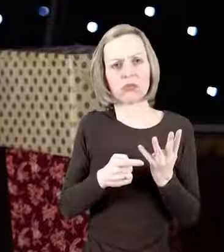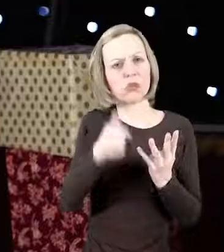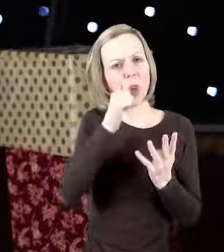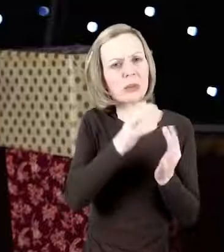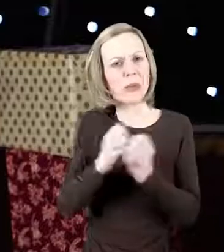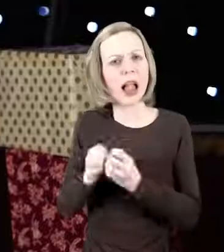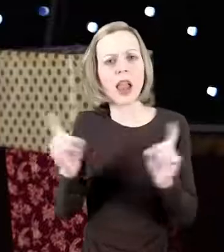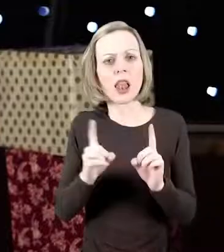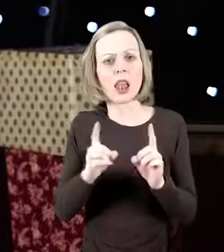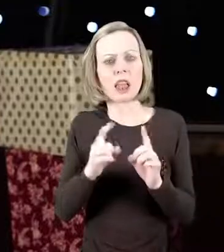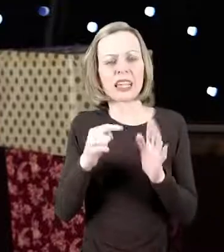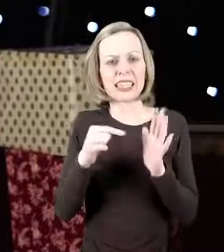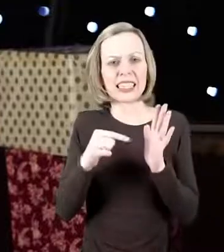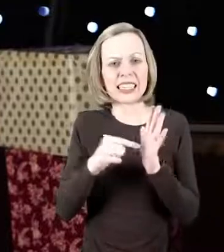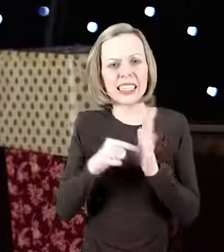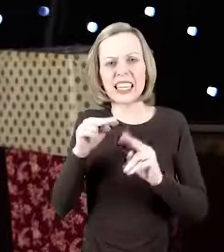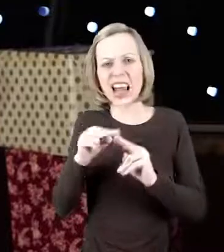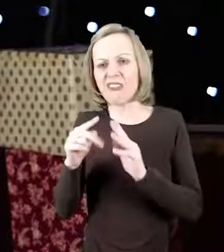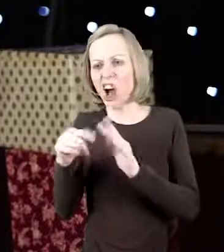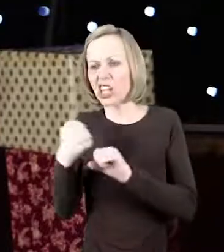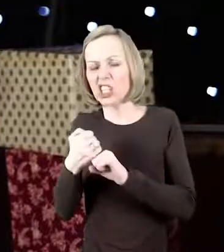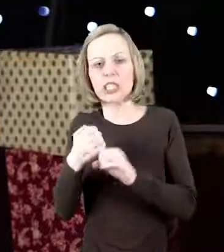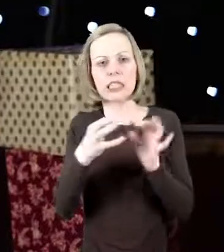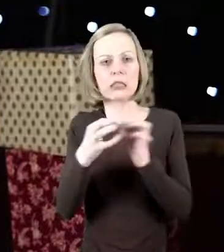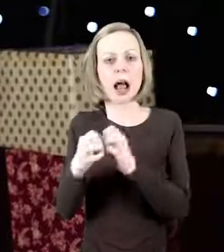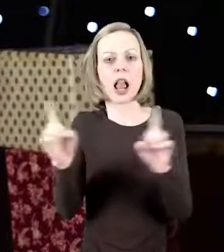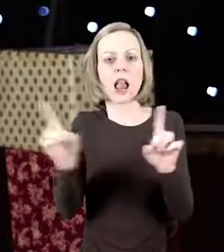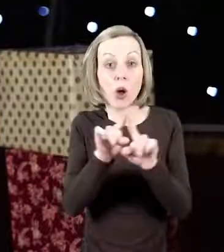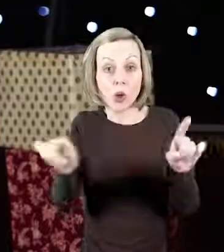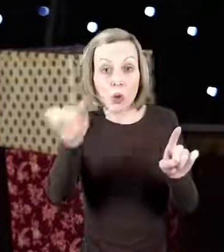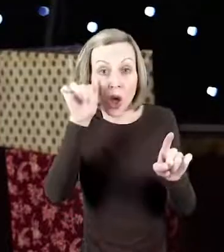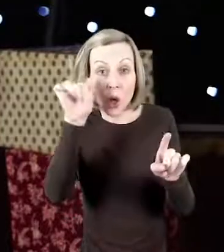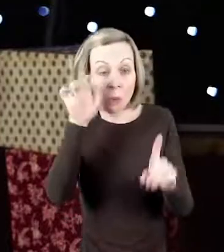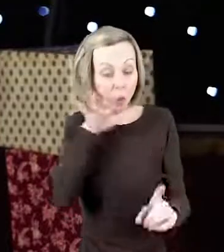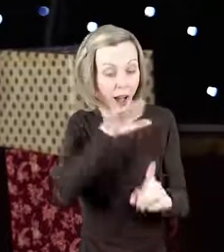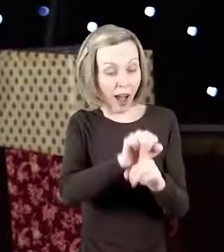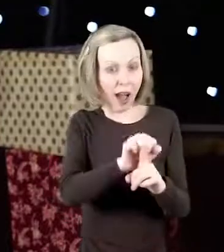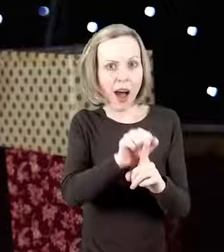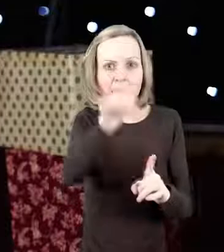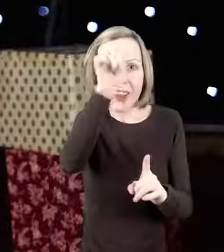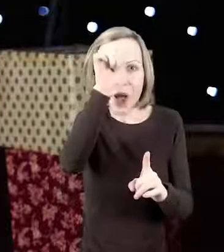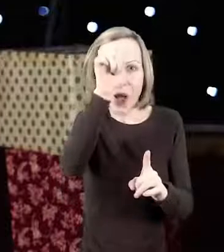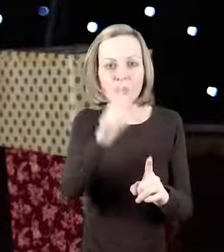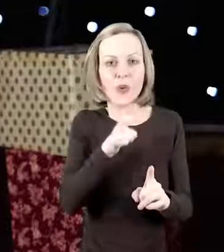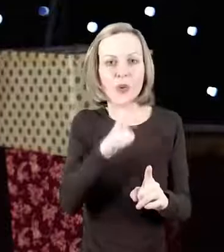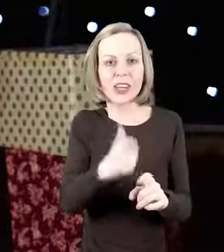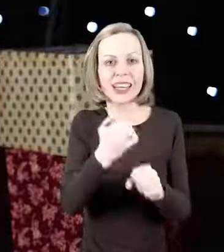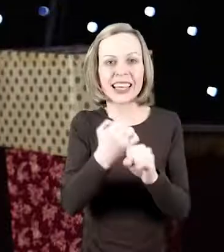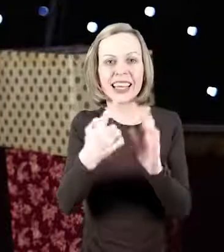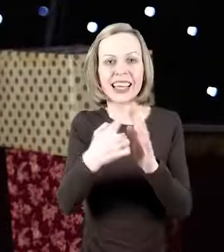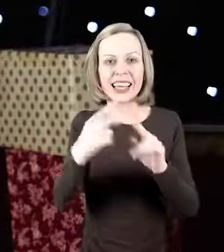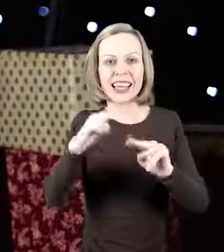spell? What do those four letters say? Well done if you got it right. Today we are looking at the